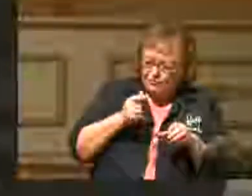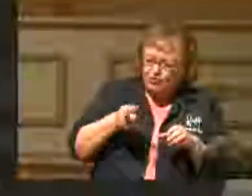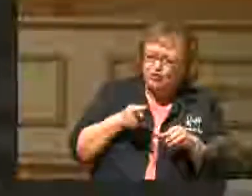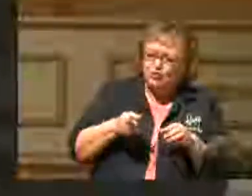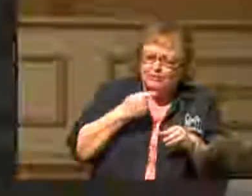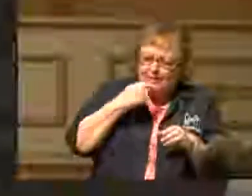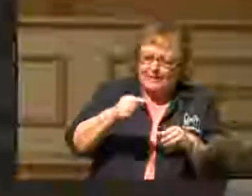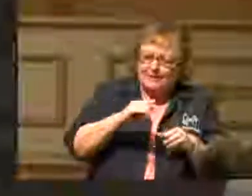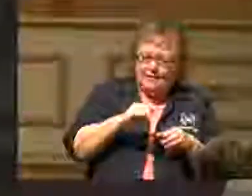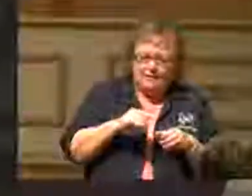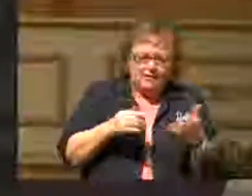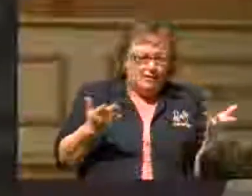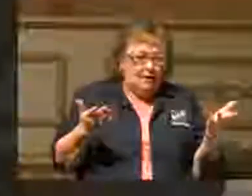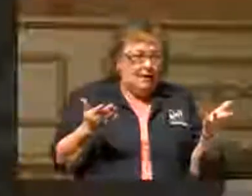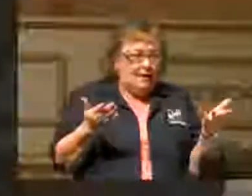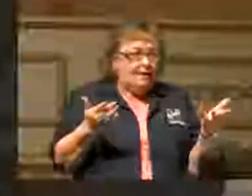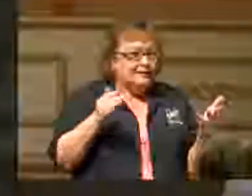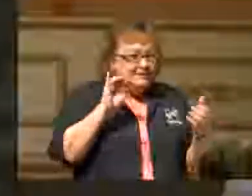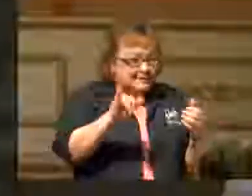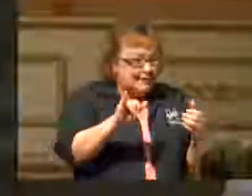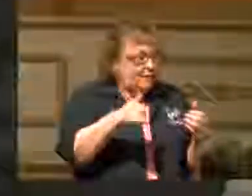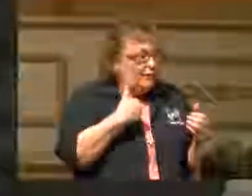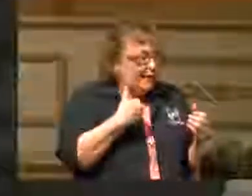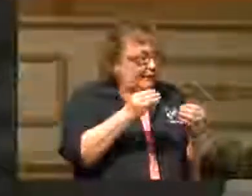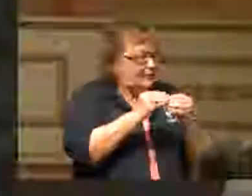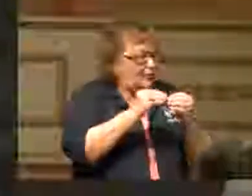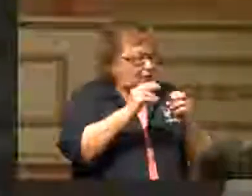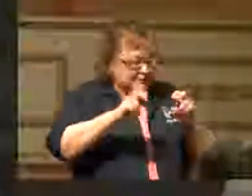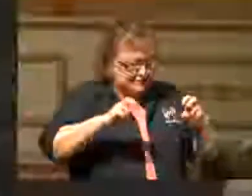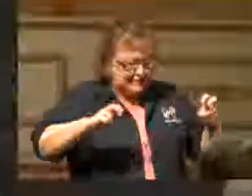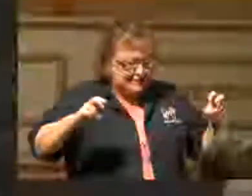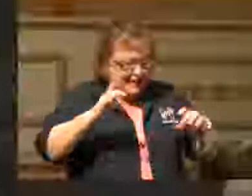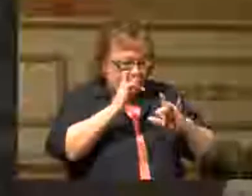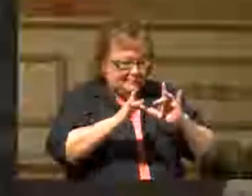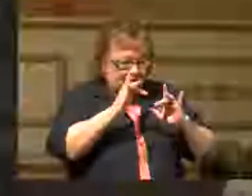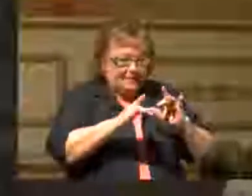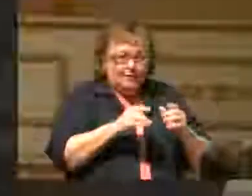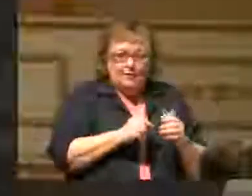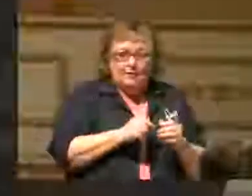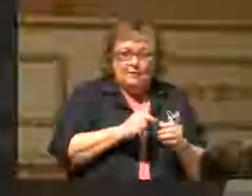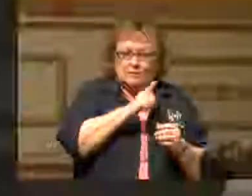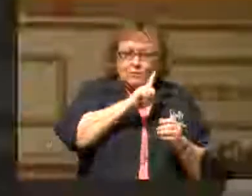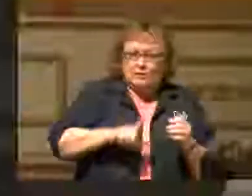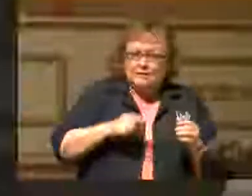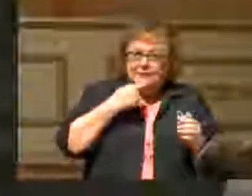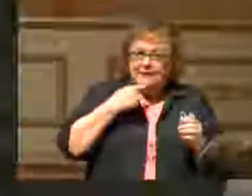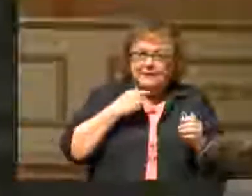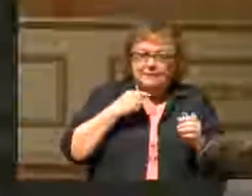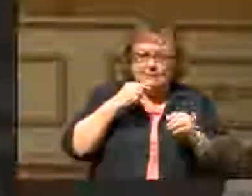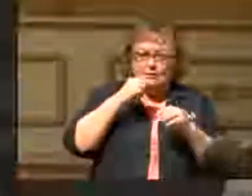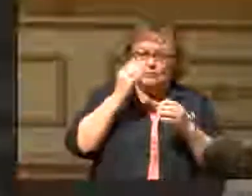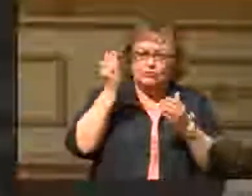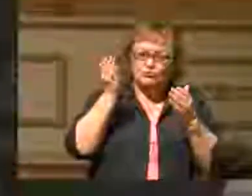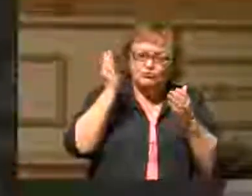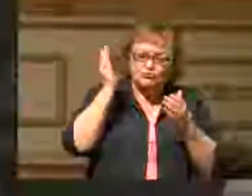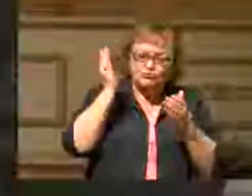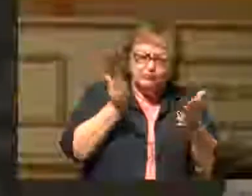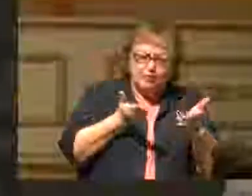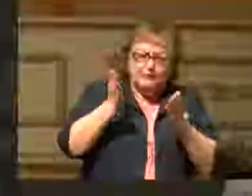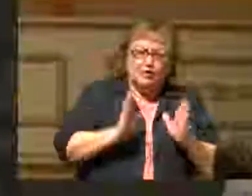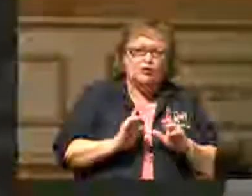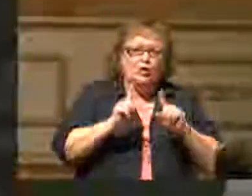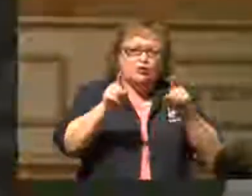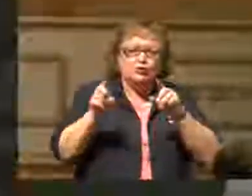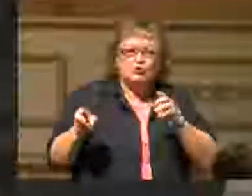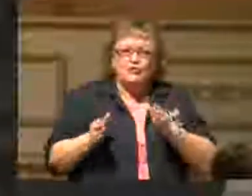and yet there is room. And the Lord said unto the servant, go out into the highways and hedges,